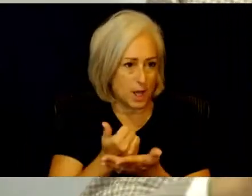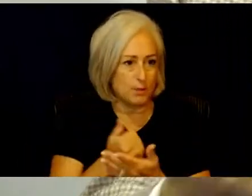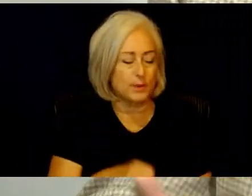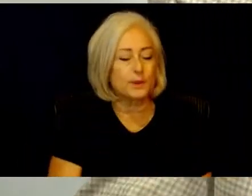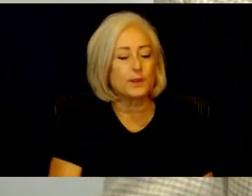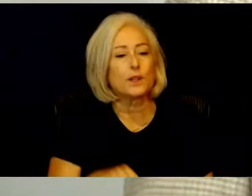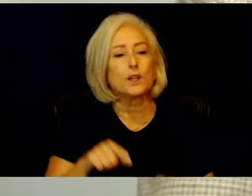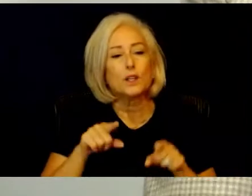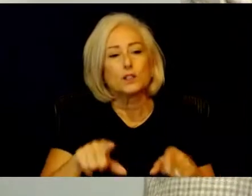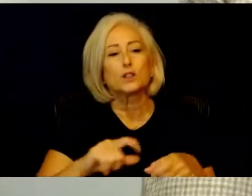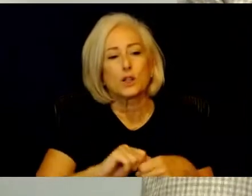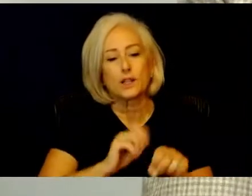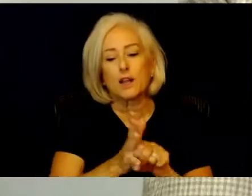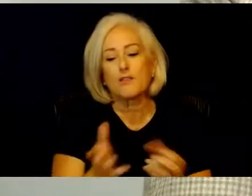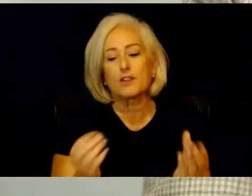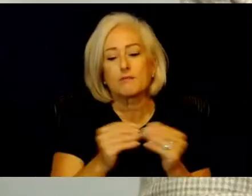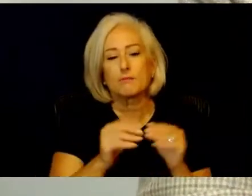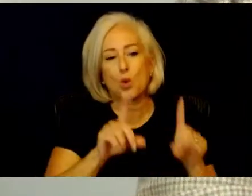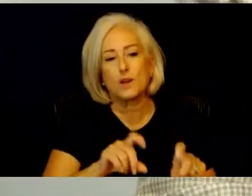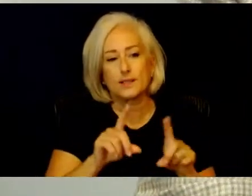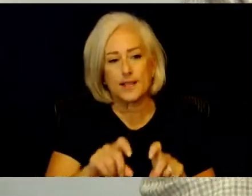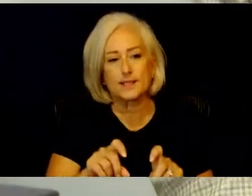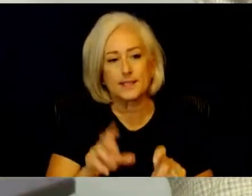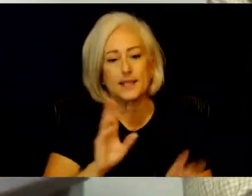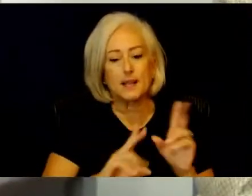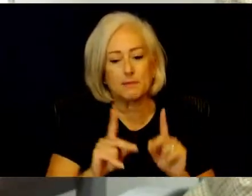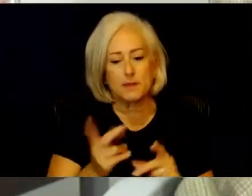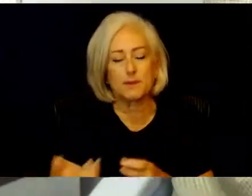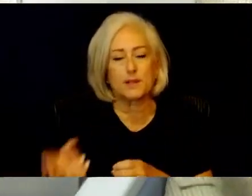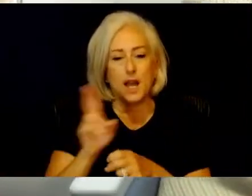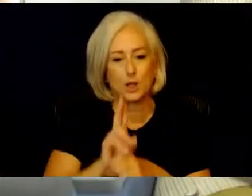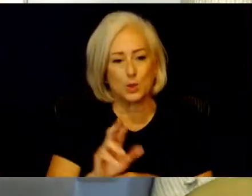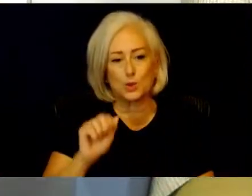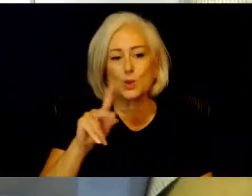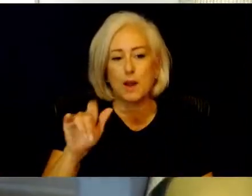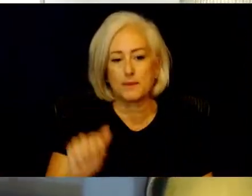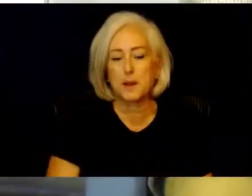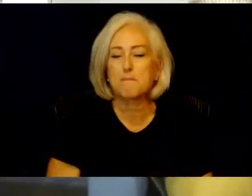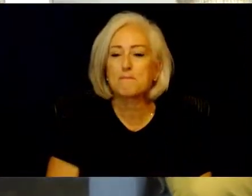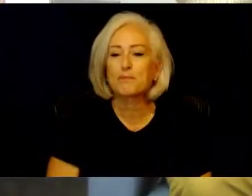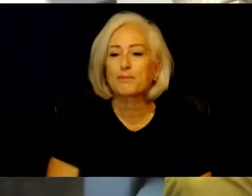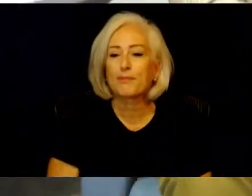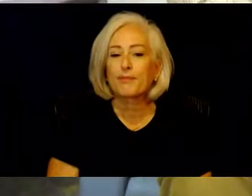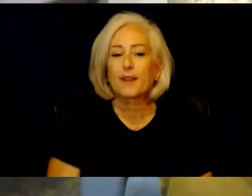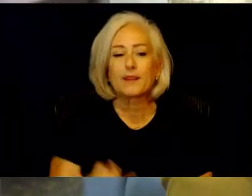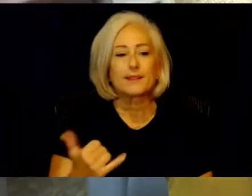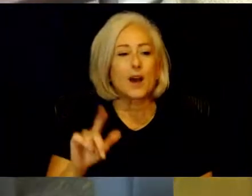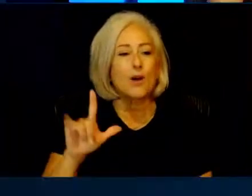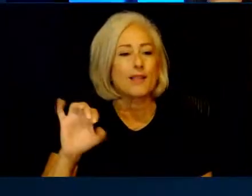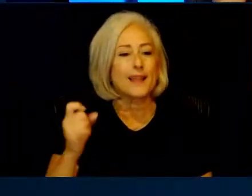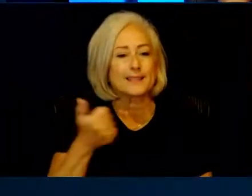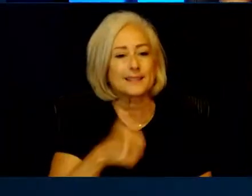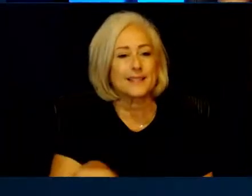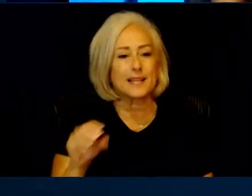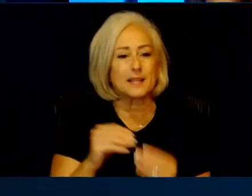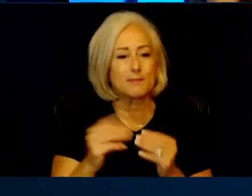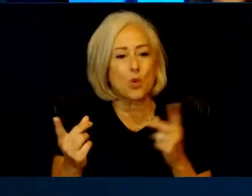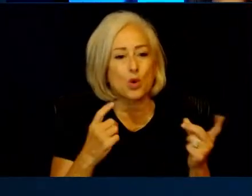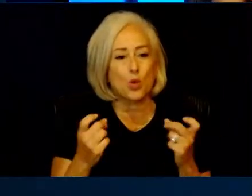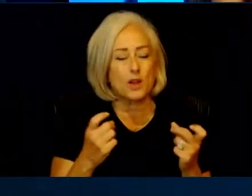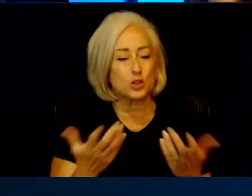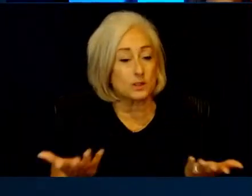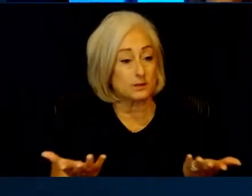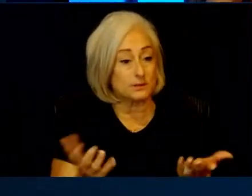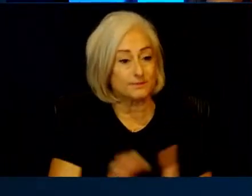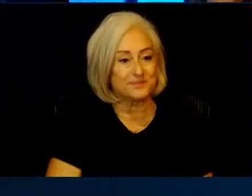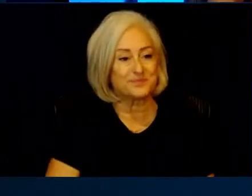more testing done and people got diagnosed with apnea. Great news. Hey, Alexis, I'm going to send it back to you to see if we have any more viewer questions or reporter questions.